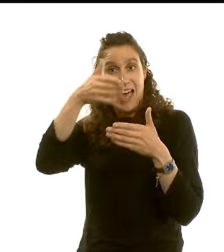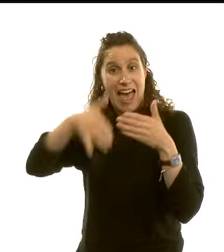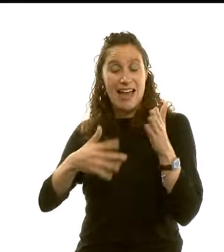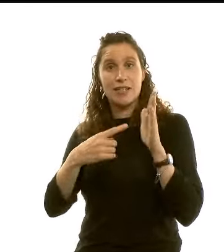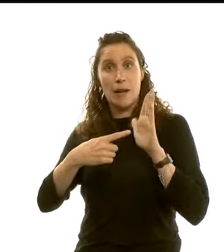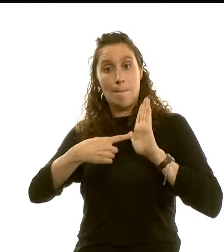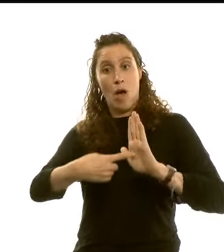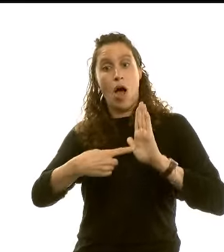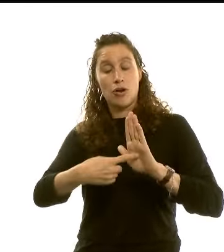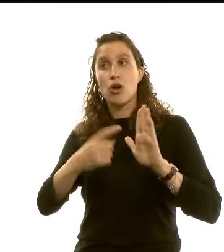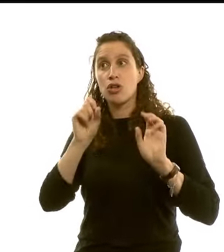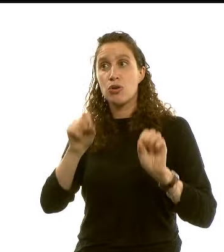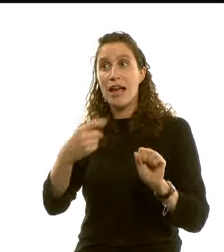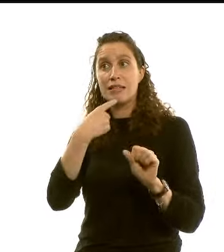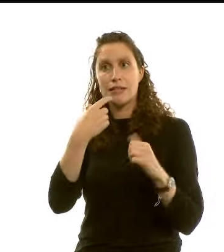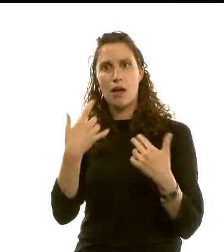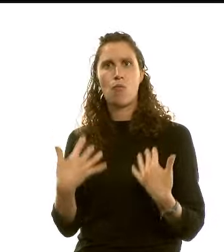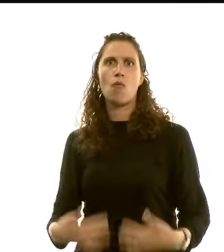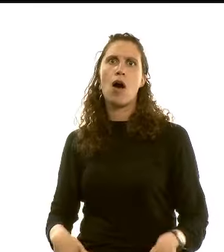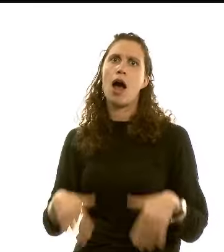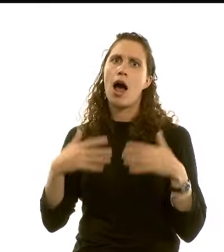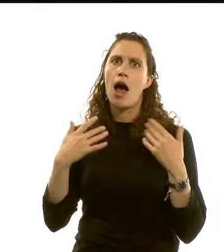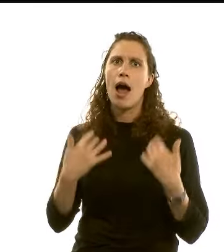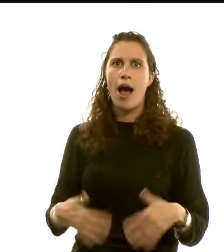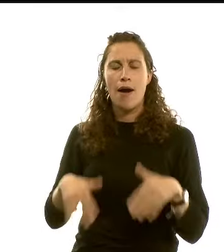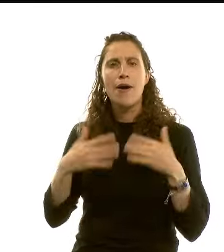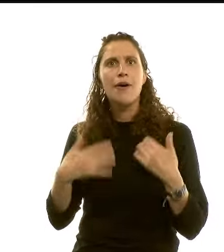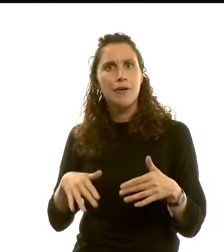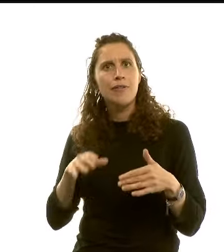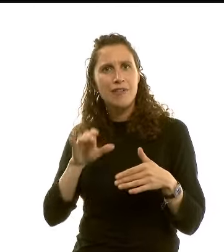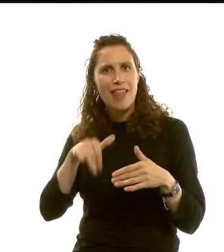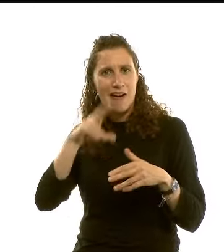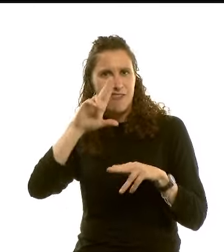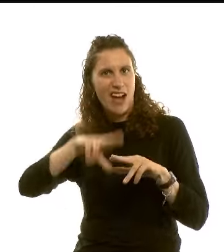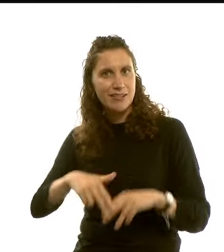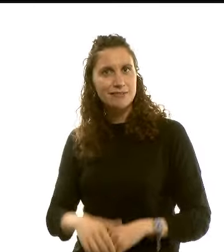really say wow to, that's what makes it so fun.